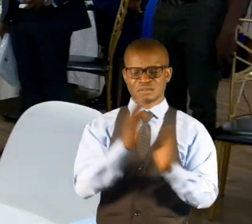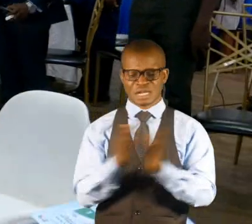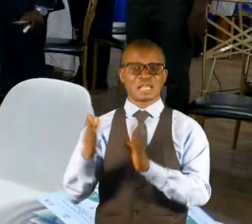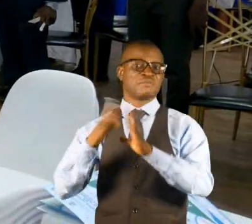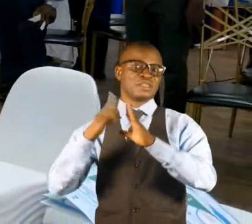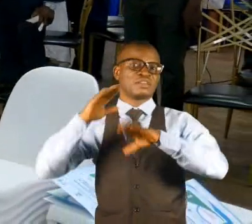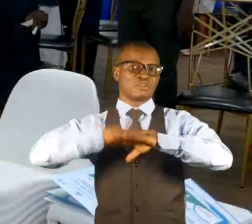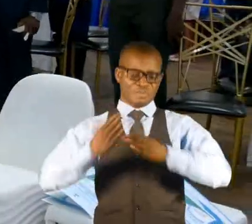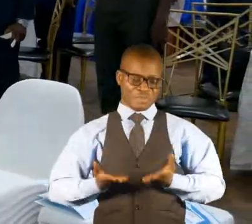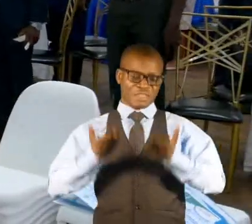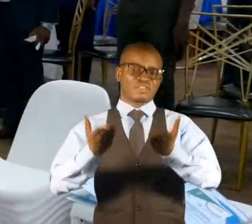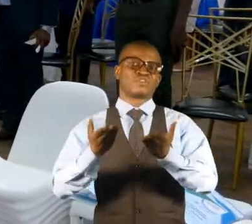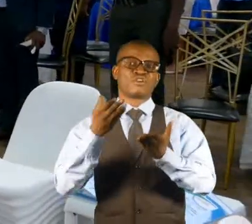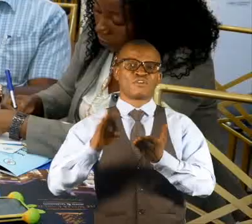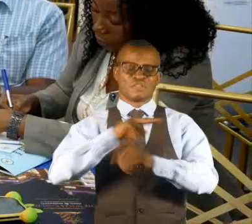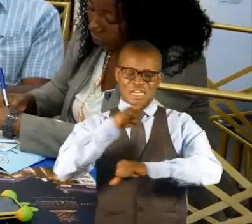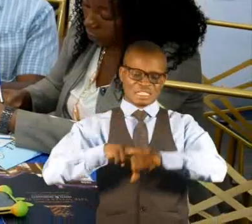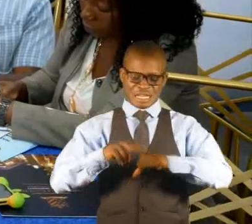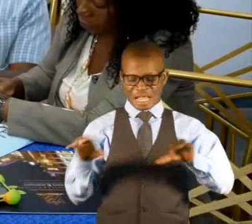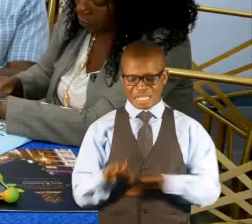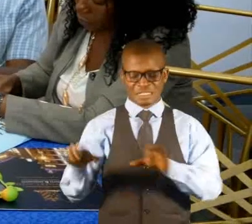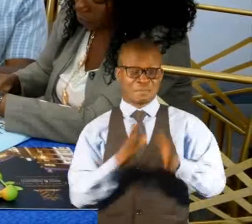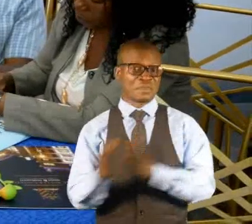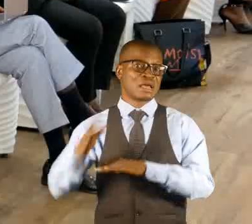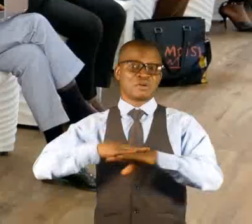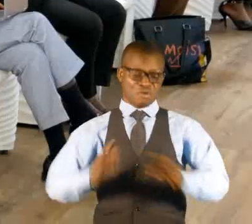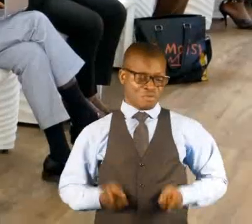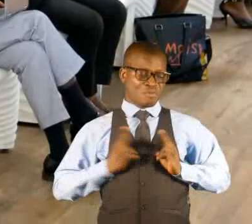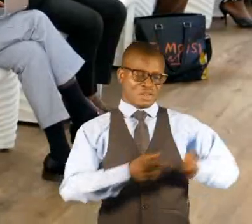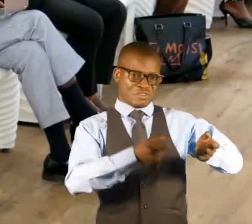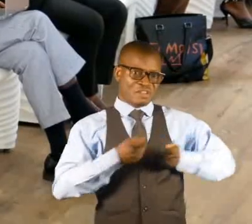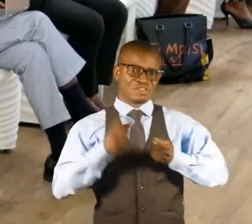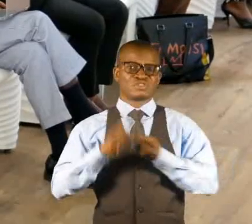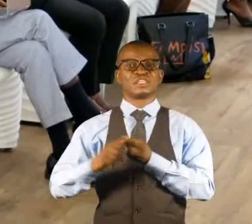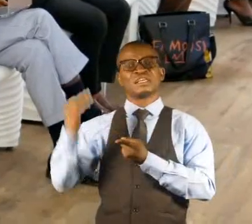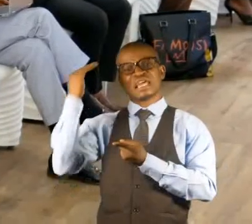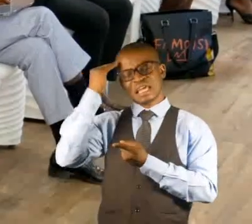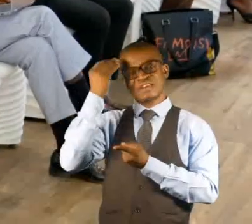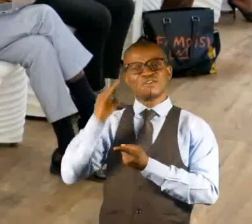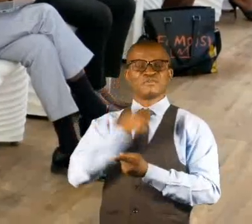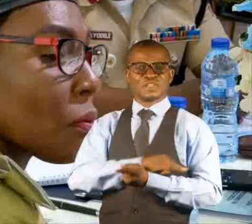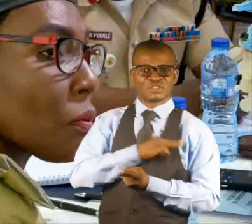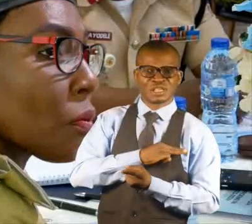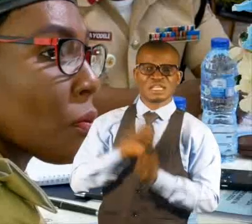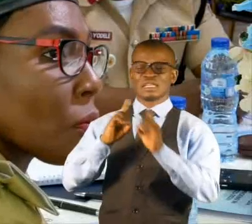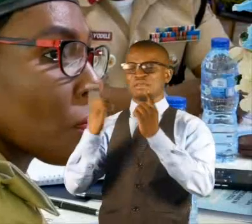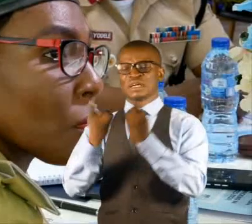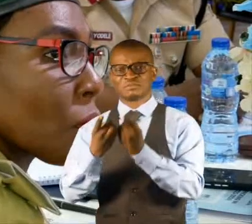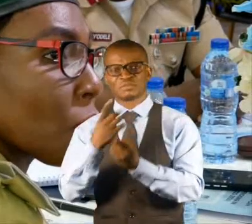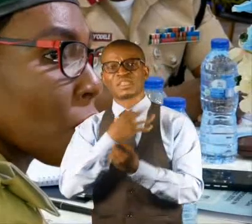Migration, organized a meeting on the presentation of the National Action Plan on Human Trafficking to the heads of relevant ministries,